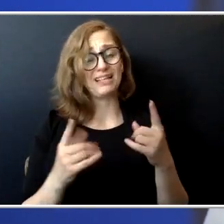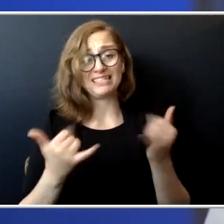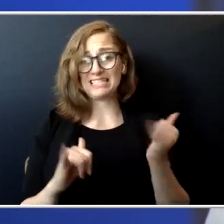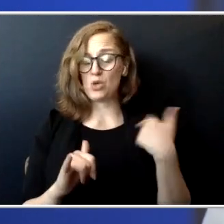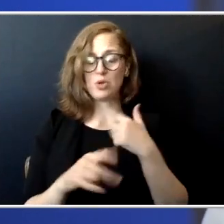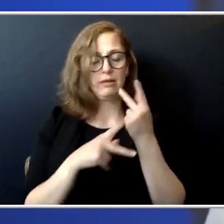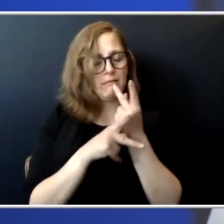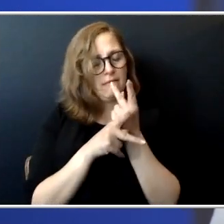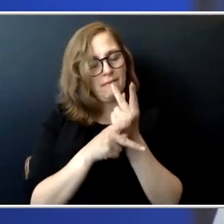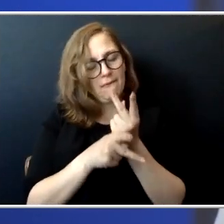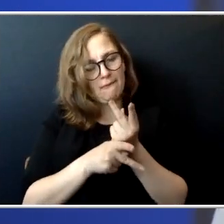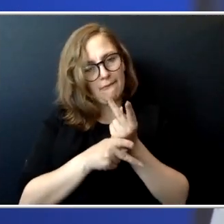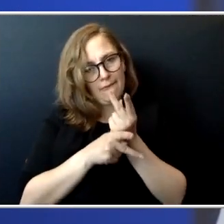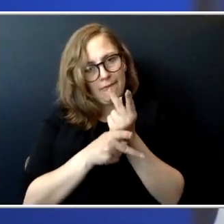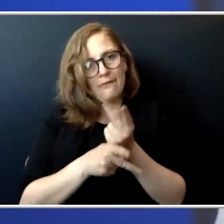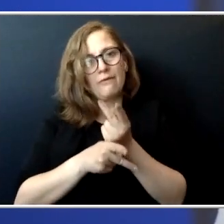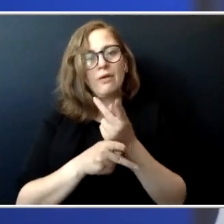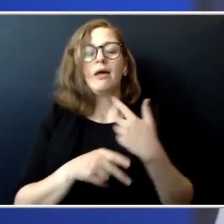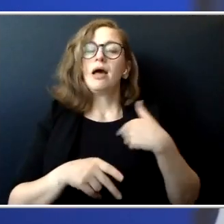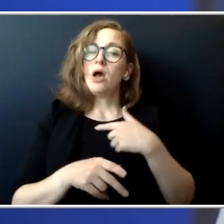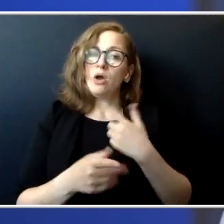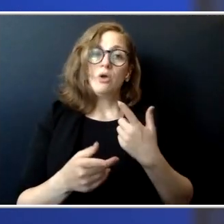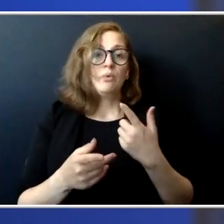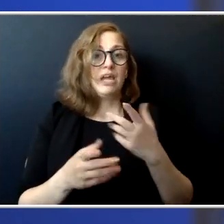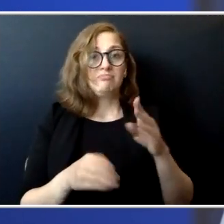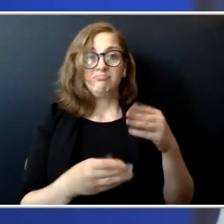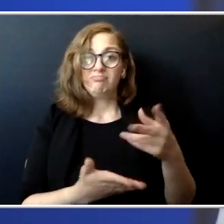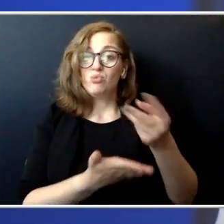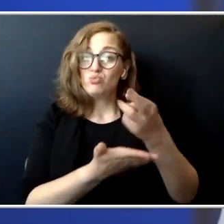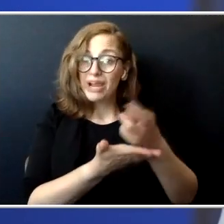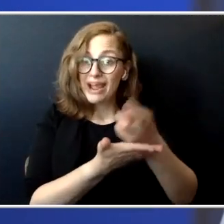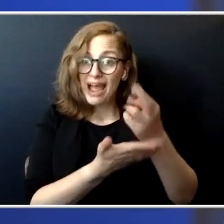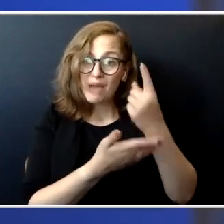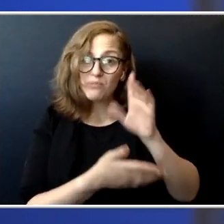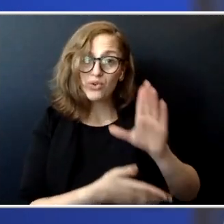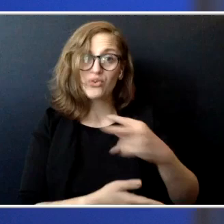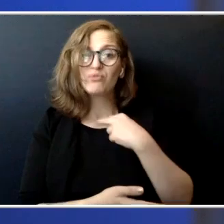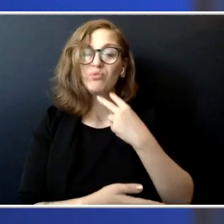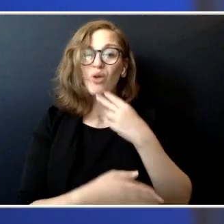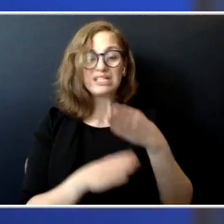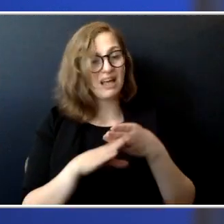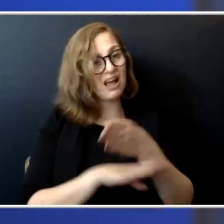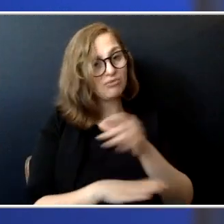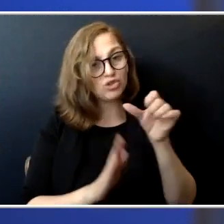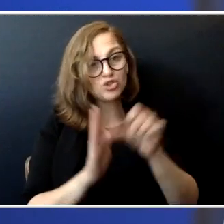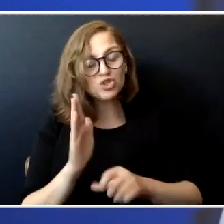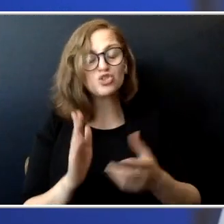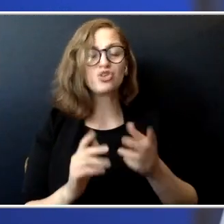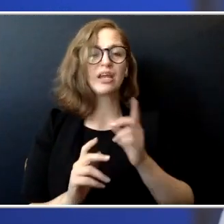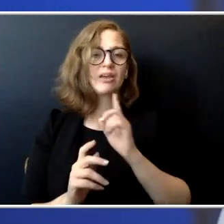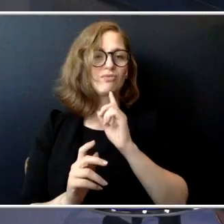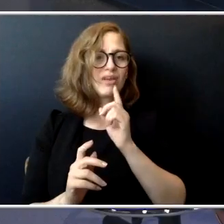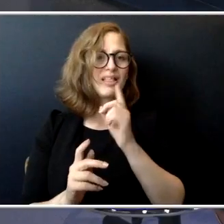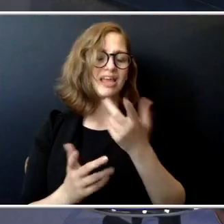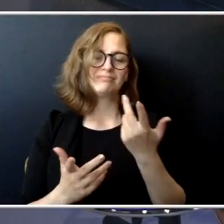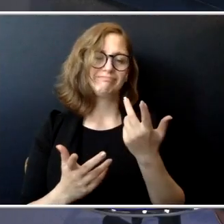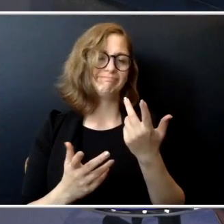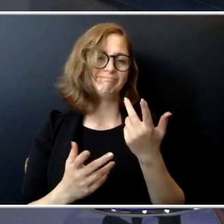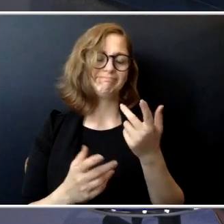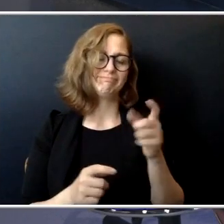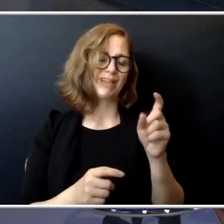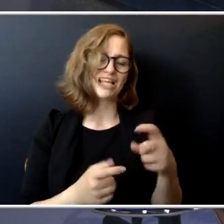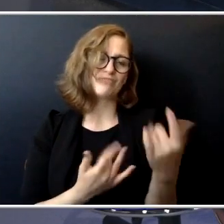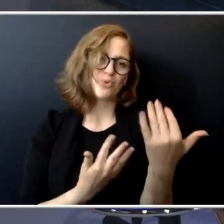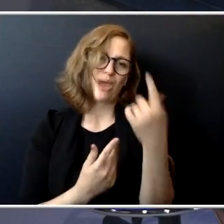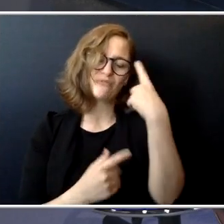to rehab her voice afterwards, and a lot of it has to do with just letting the swelling go down and then intraoperatively just being really careful. Yeah.